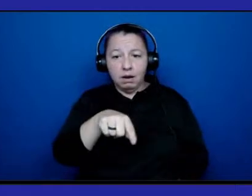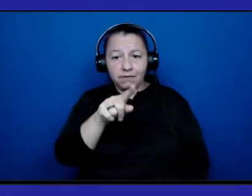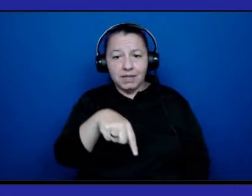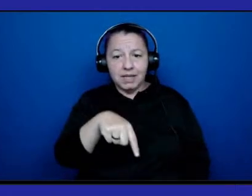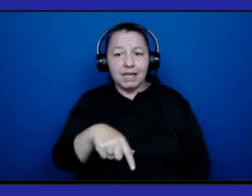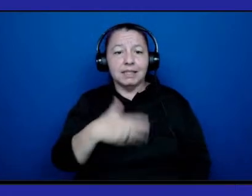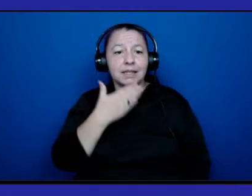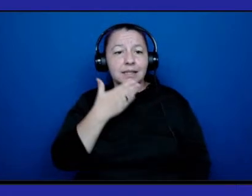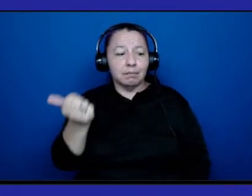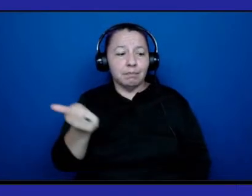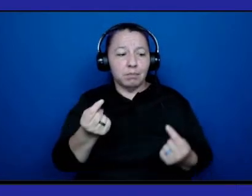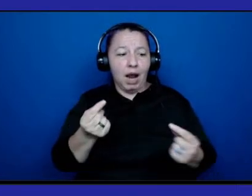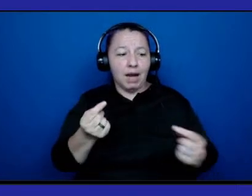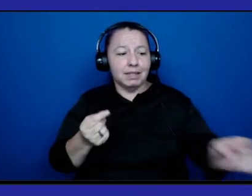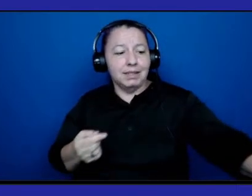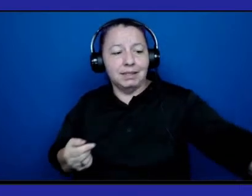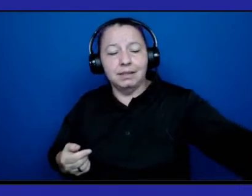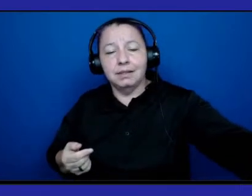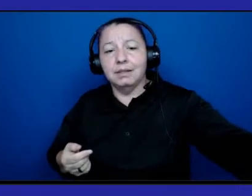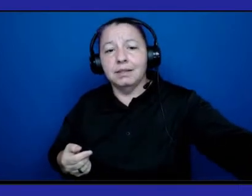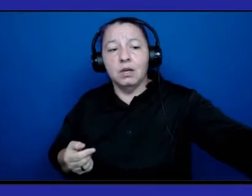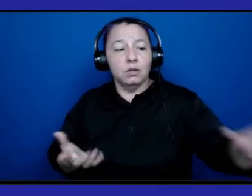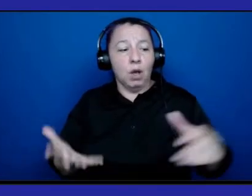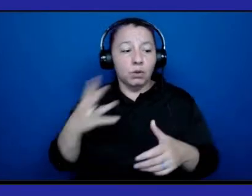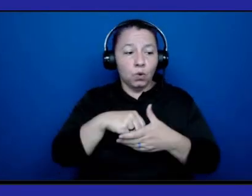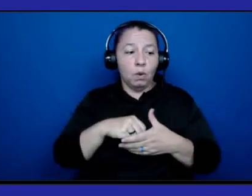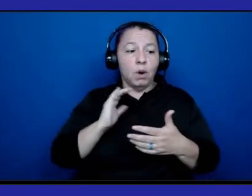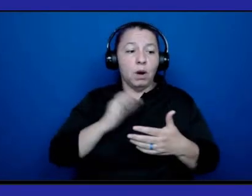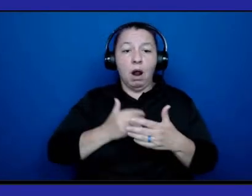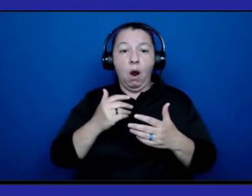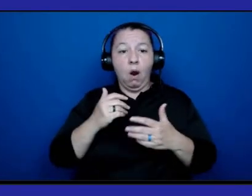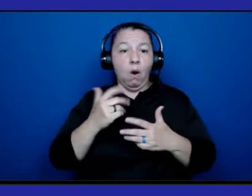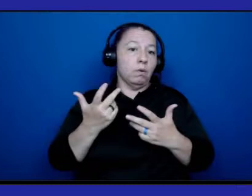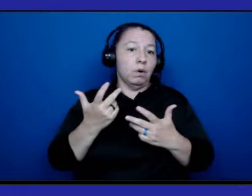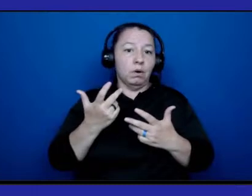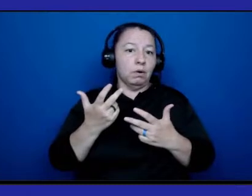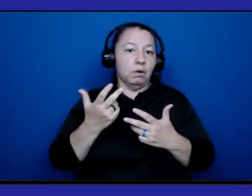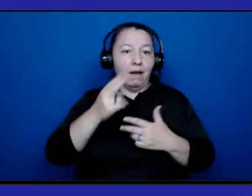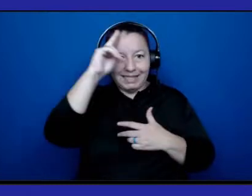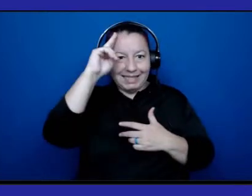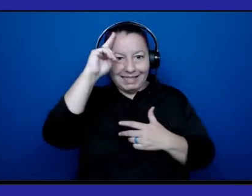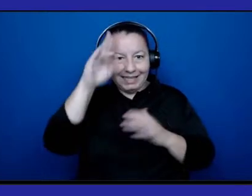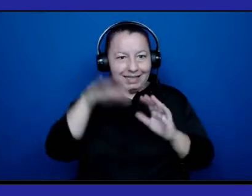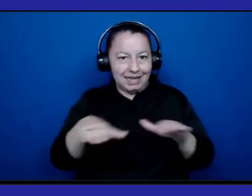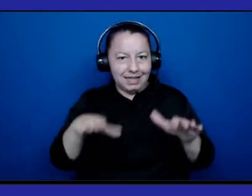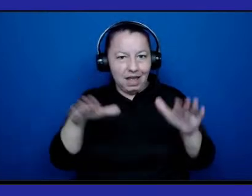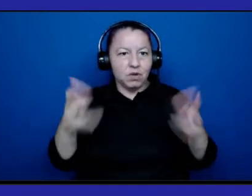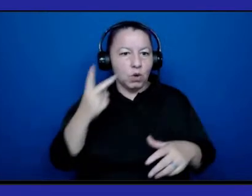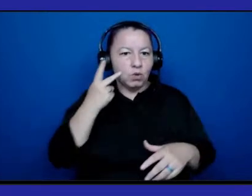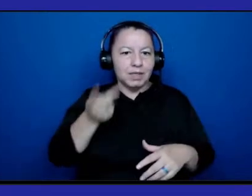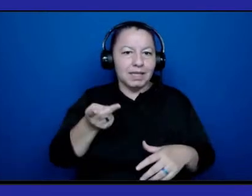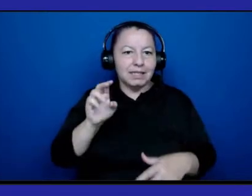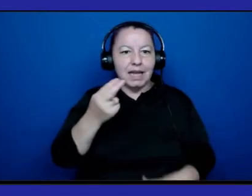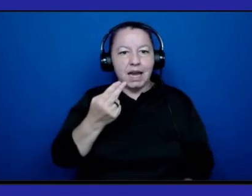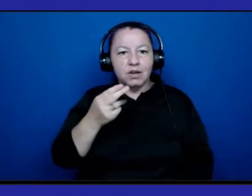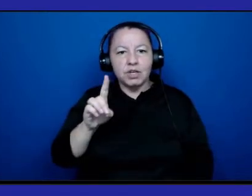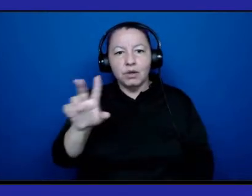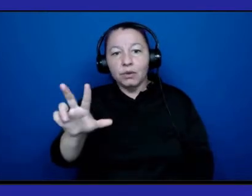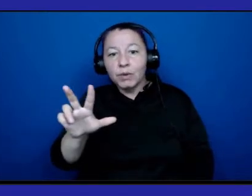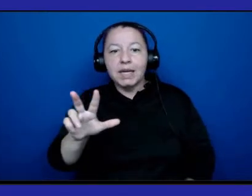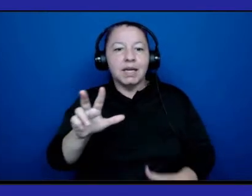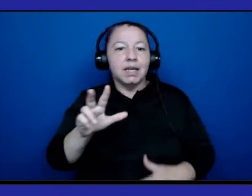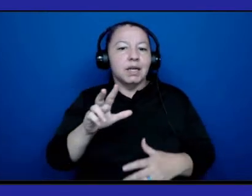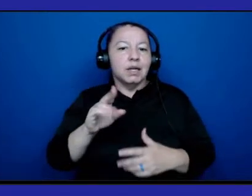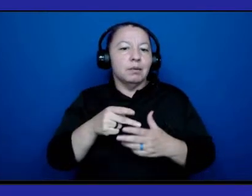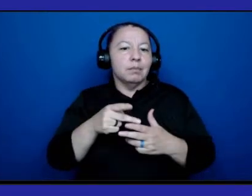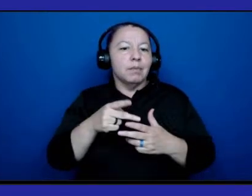practice that's been incorporated at our facility level. They don't want to see these H3 debriefs, these wellness rounds, wellness rooms